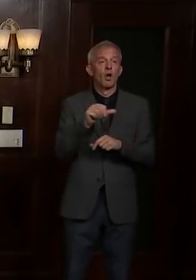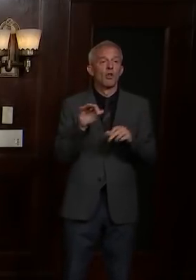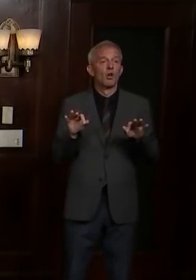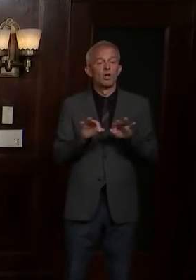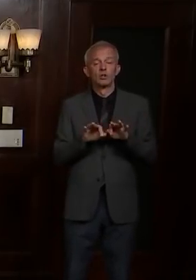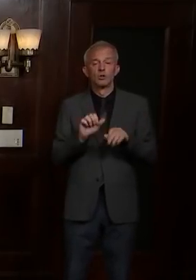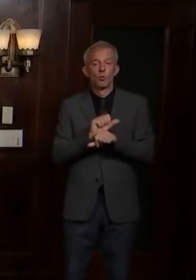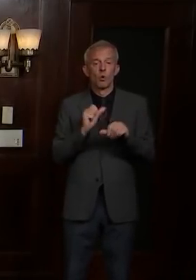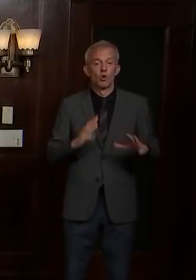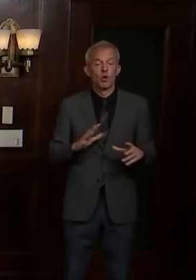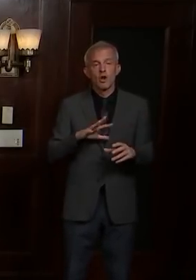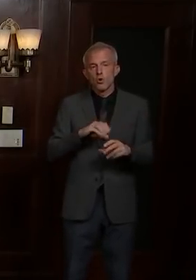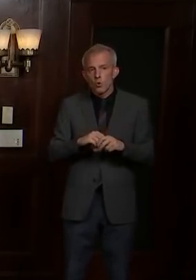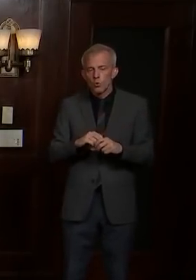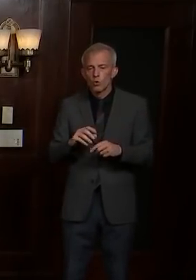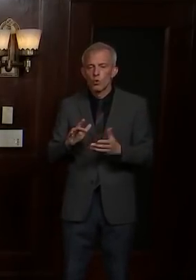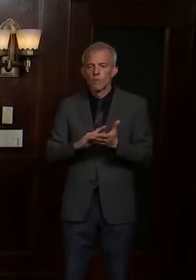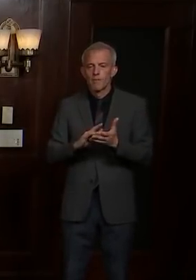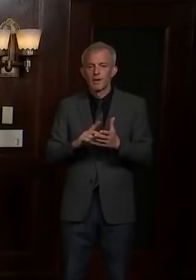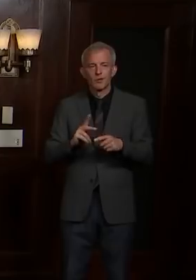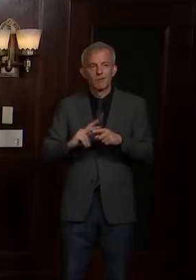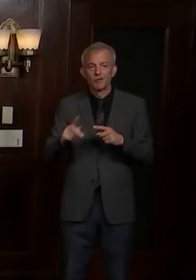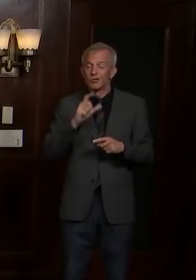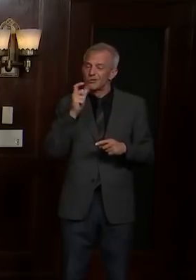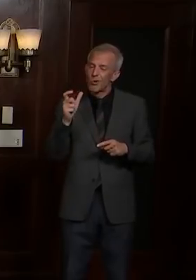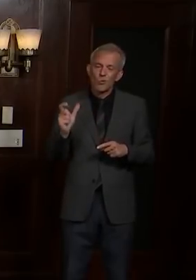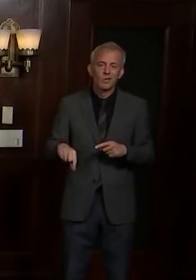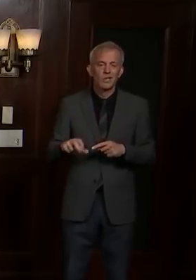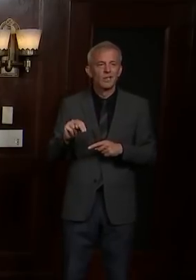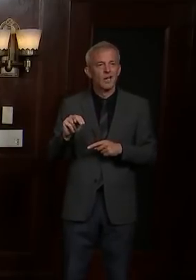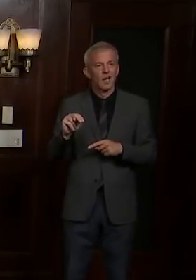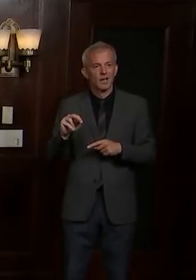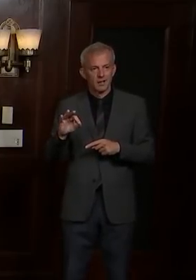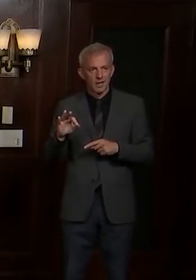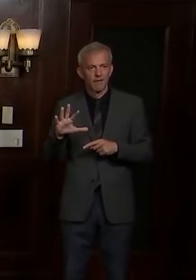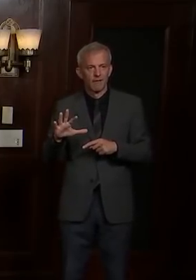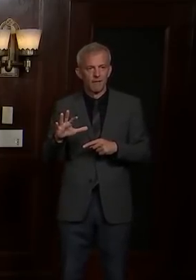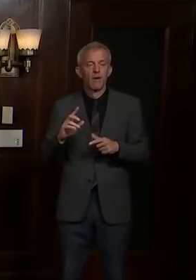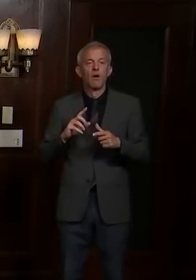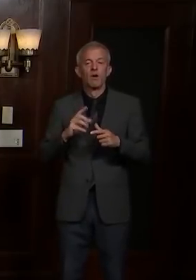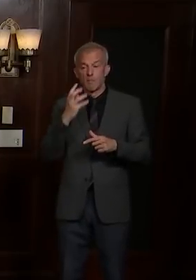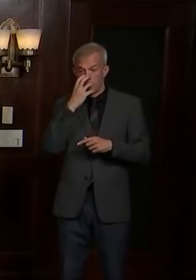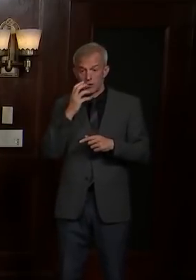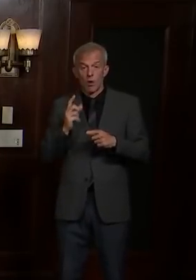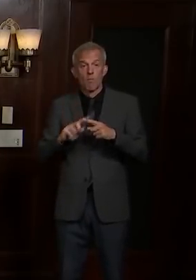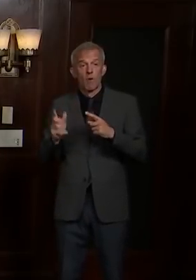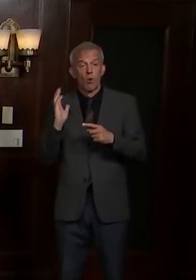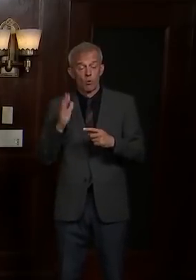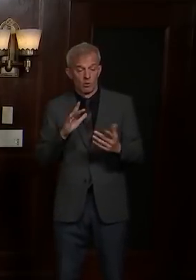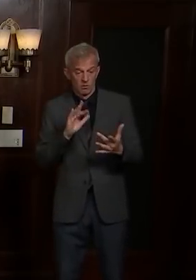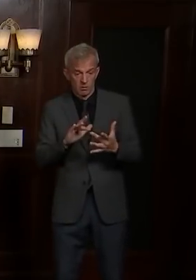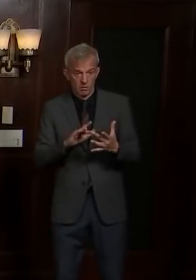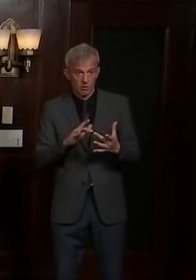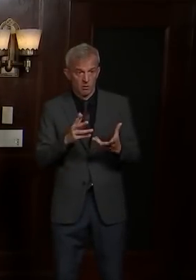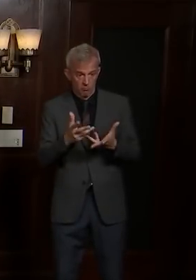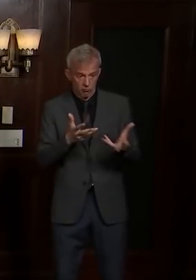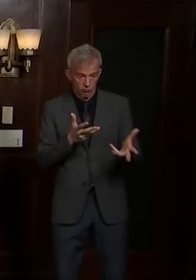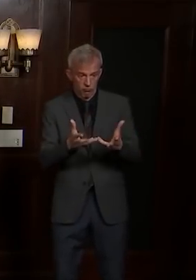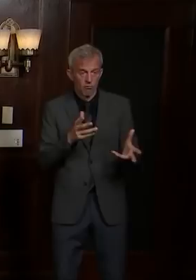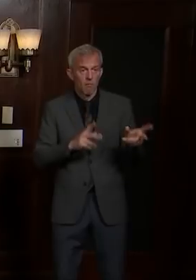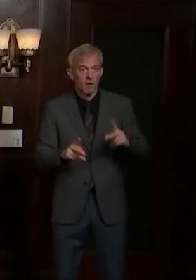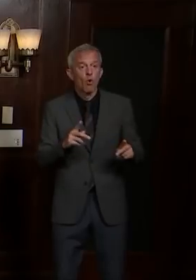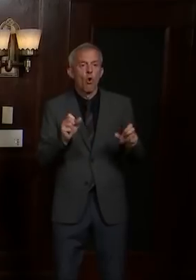including healthcare workers, who don't need an N95 mask, but will be coming in contact with people who could be sick and could